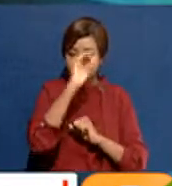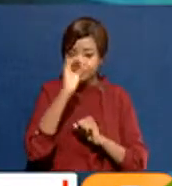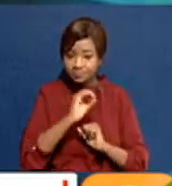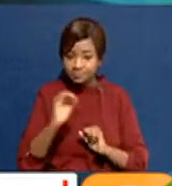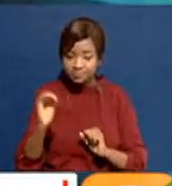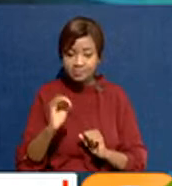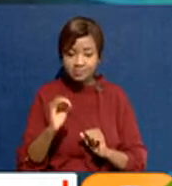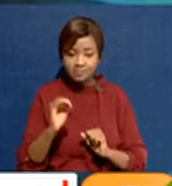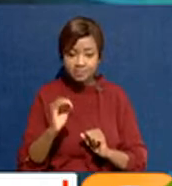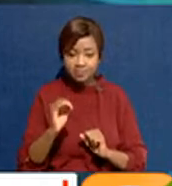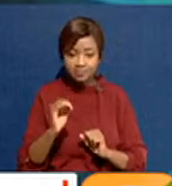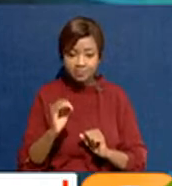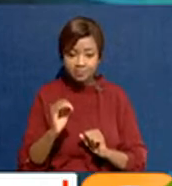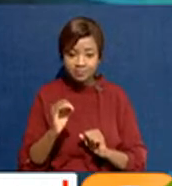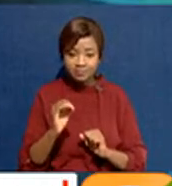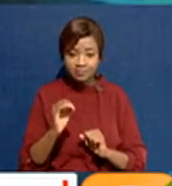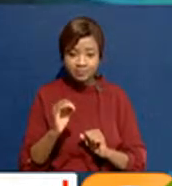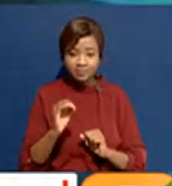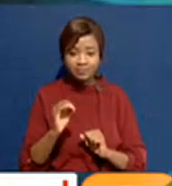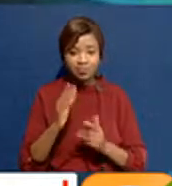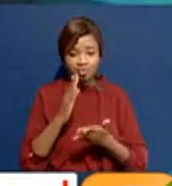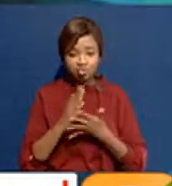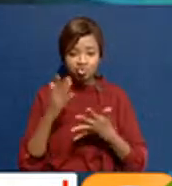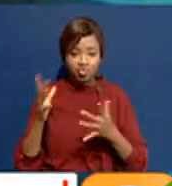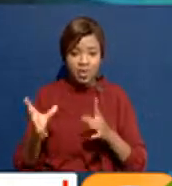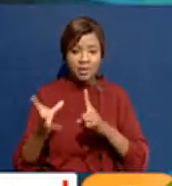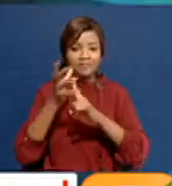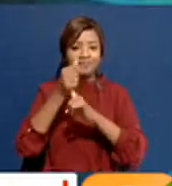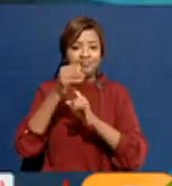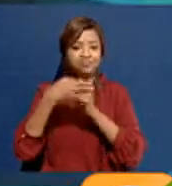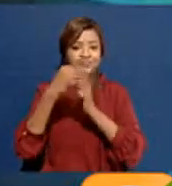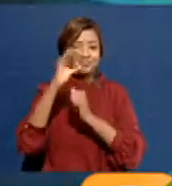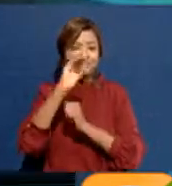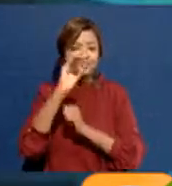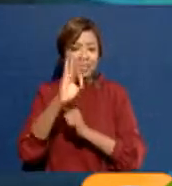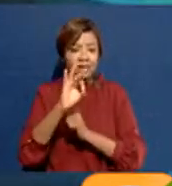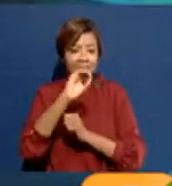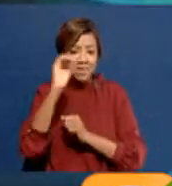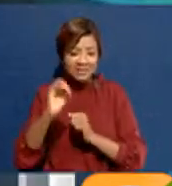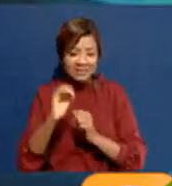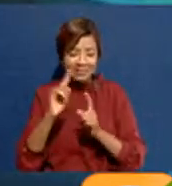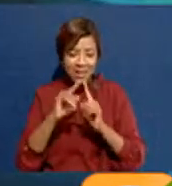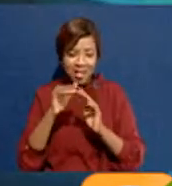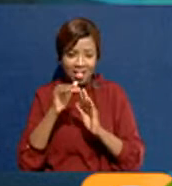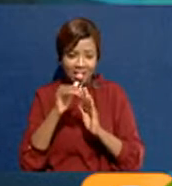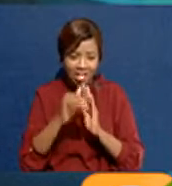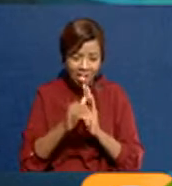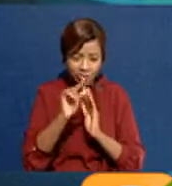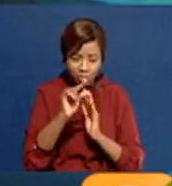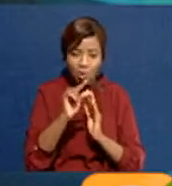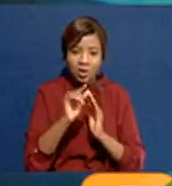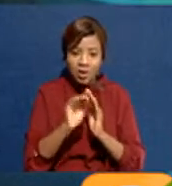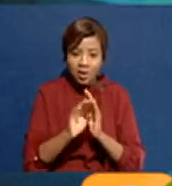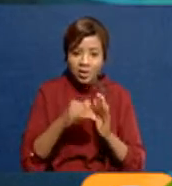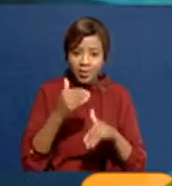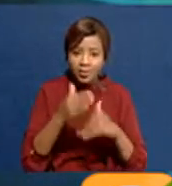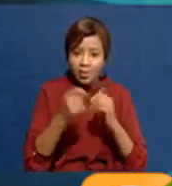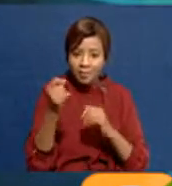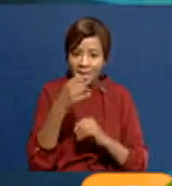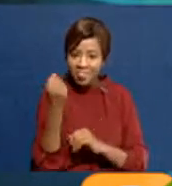actually went back. By May, we were back on target. So we are still in the, let me